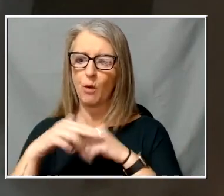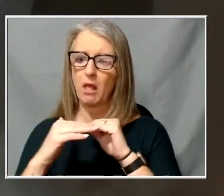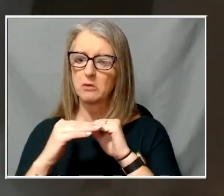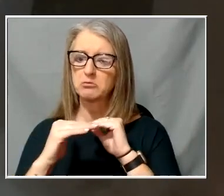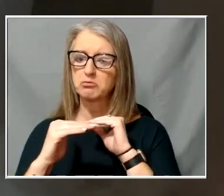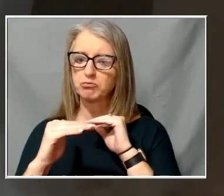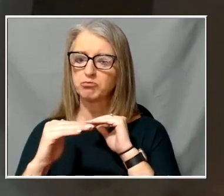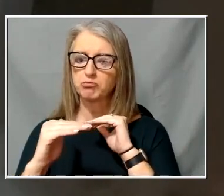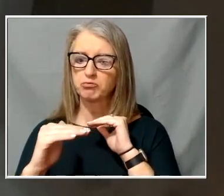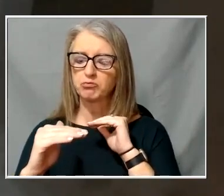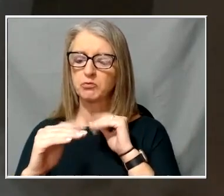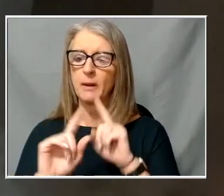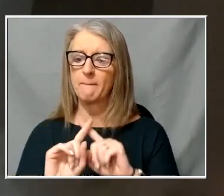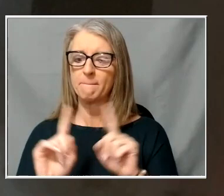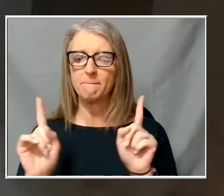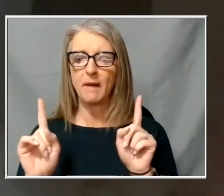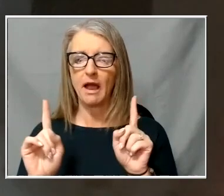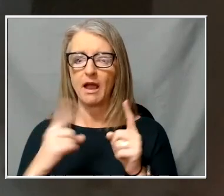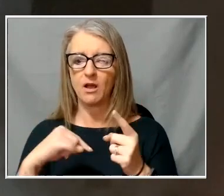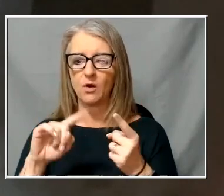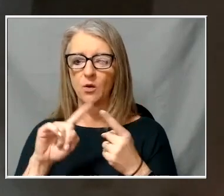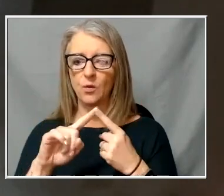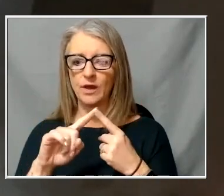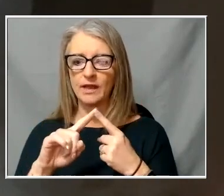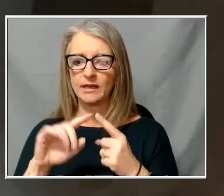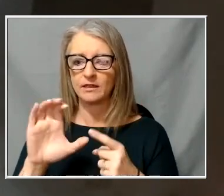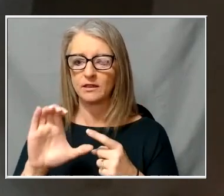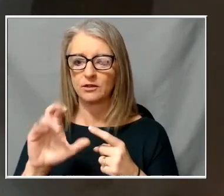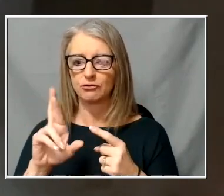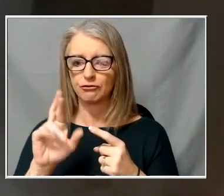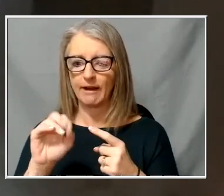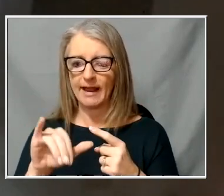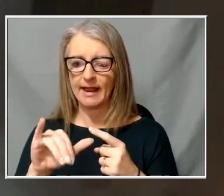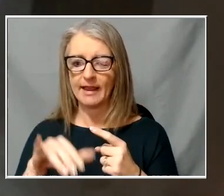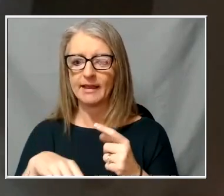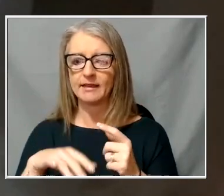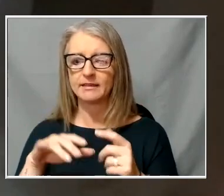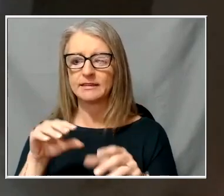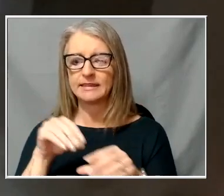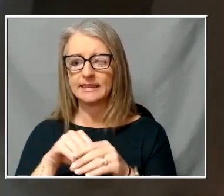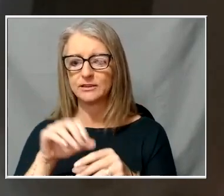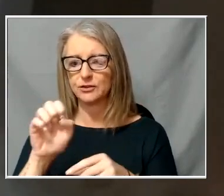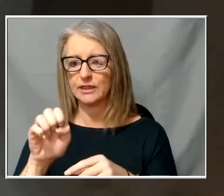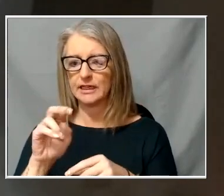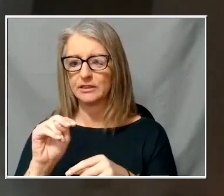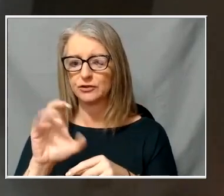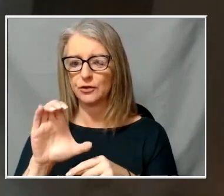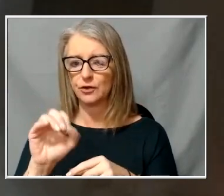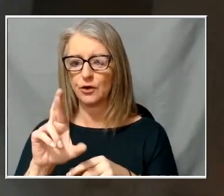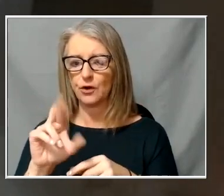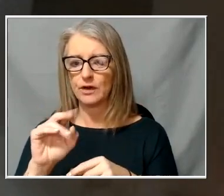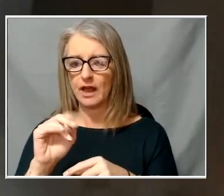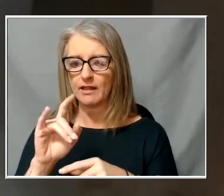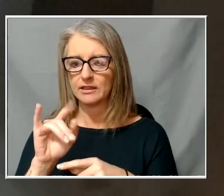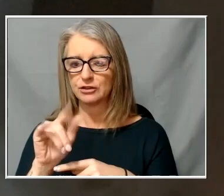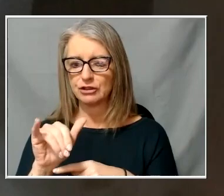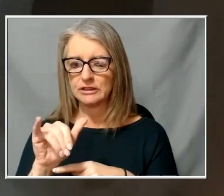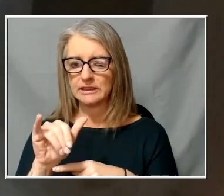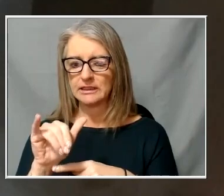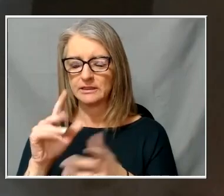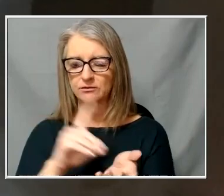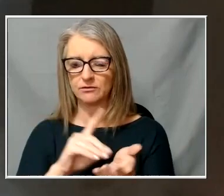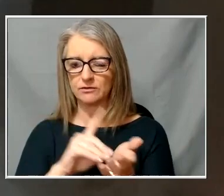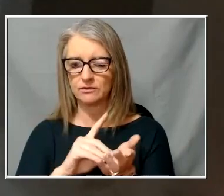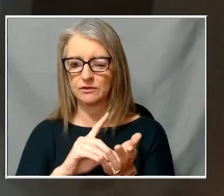bit of it. But when I got to Cray and got to an endocrinologist, that was